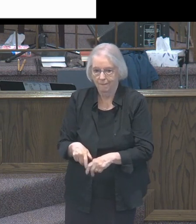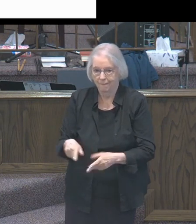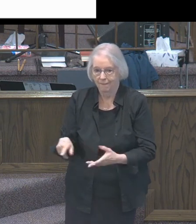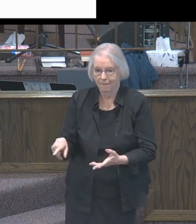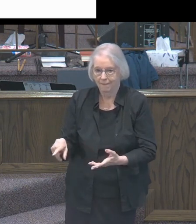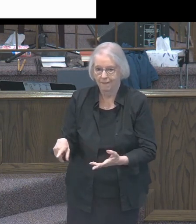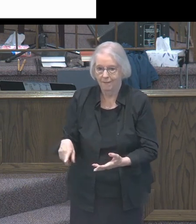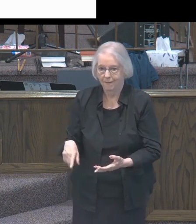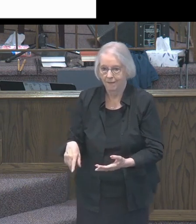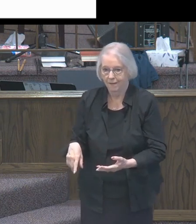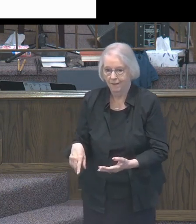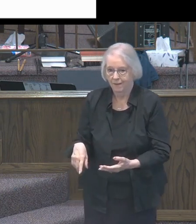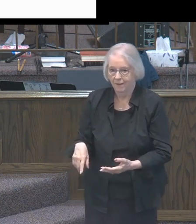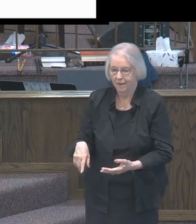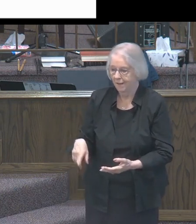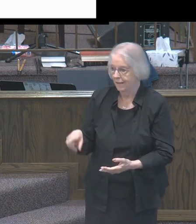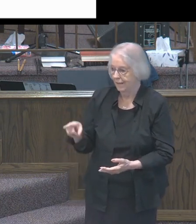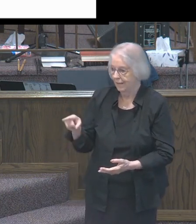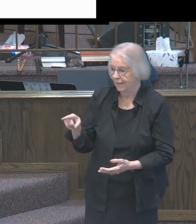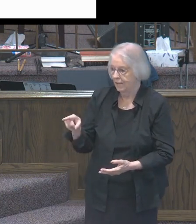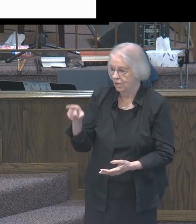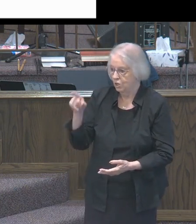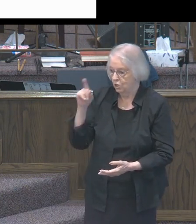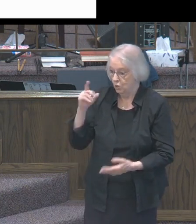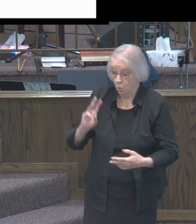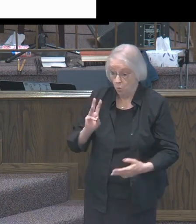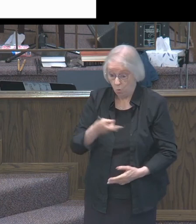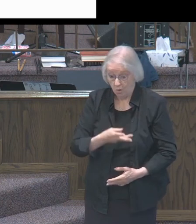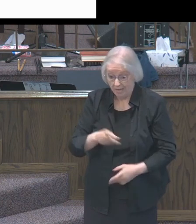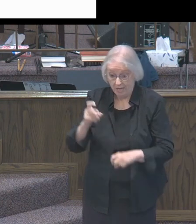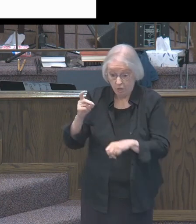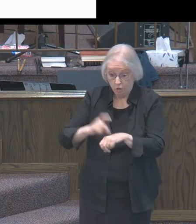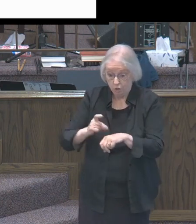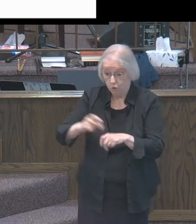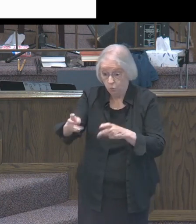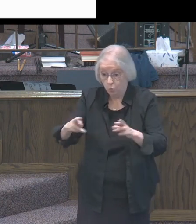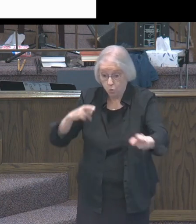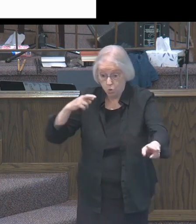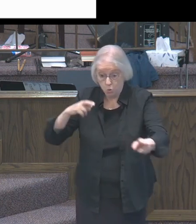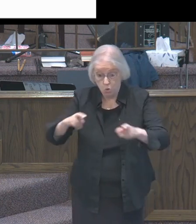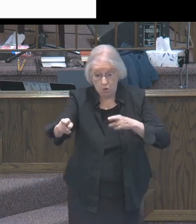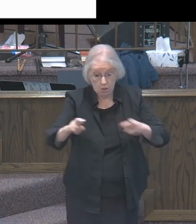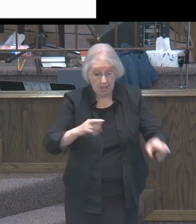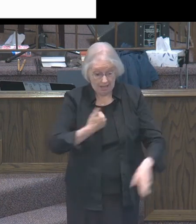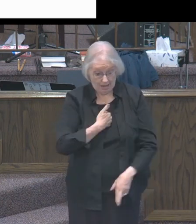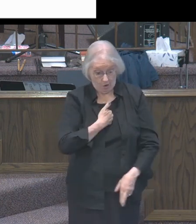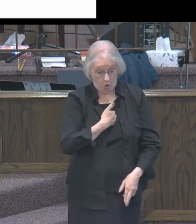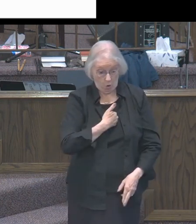you should rule over your anger, not your anger rule over you.